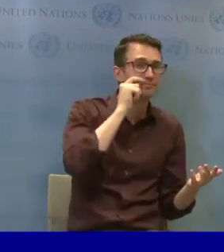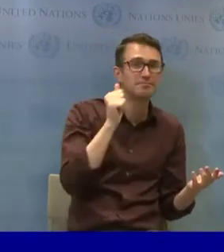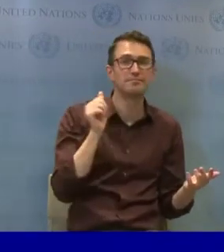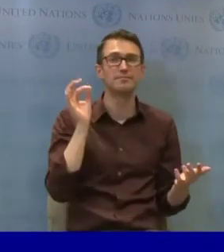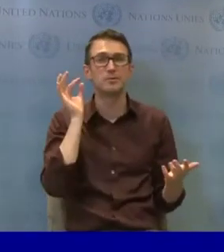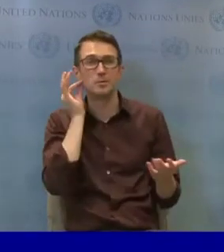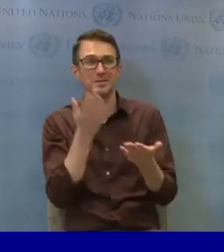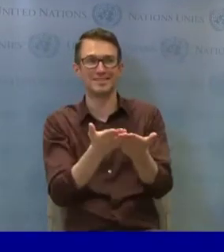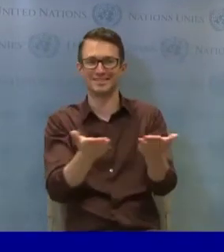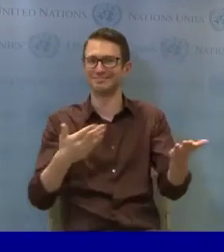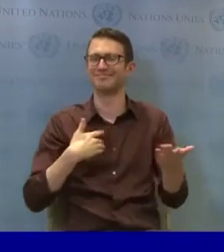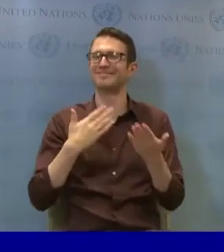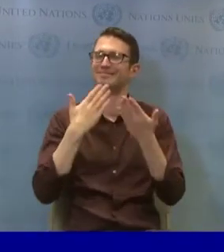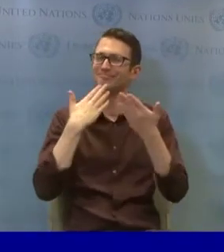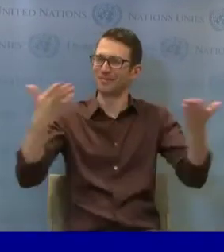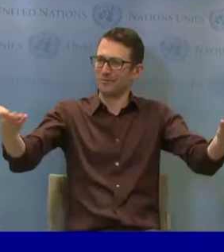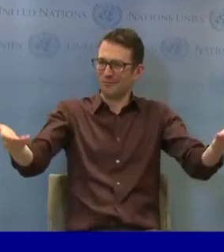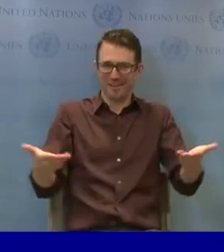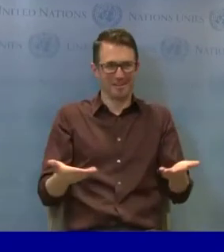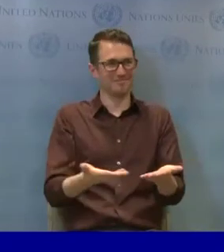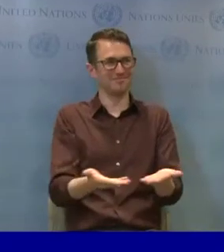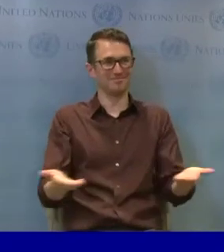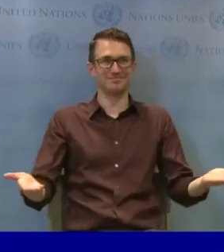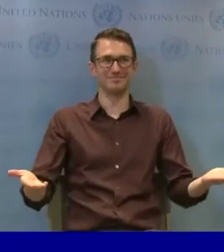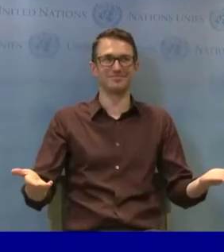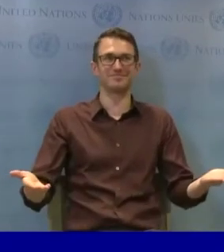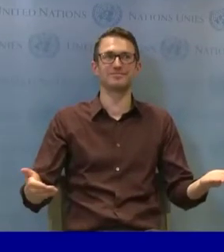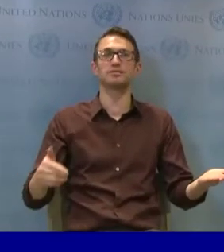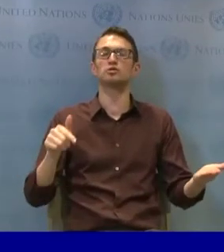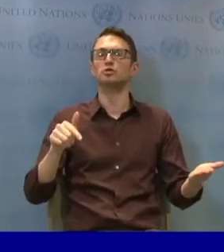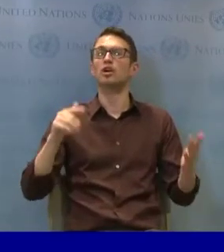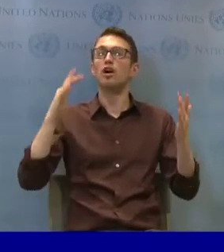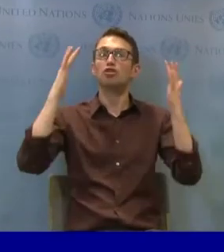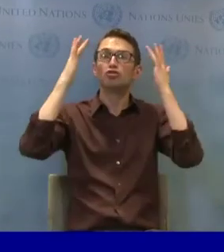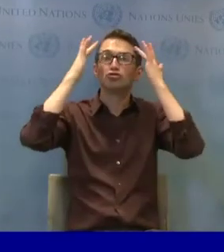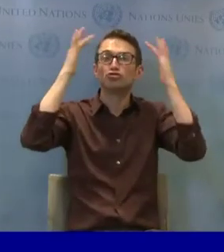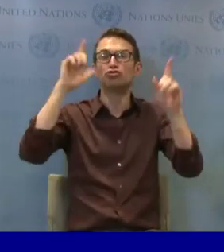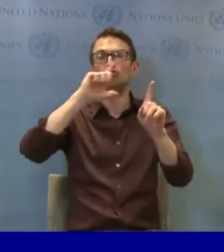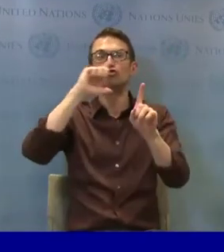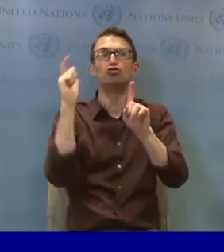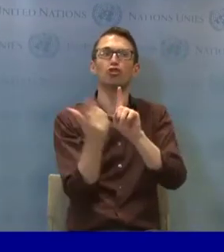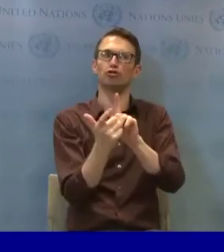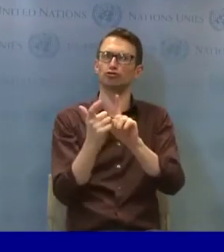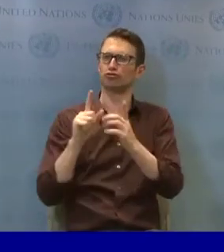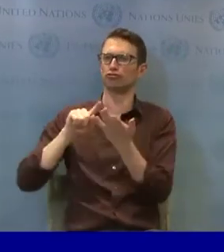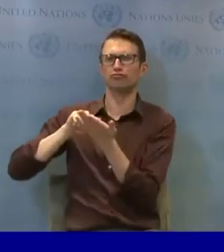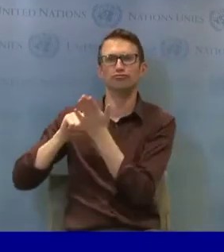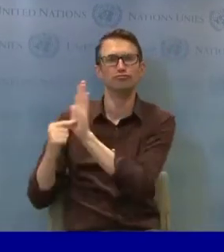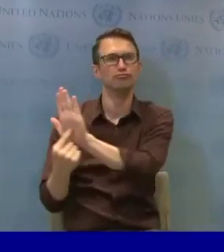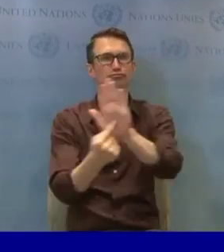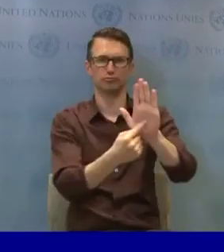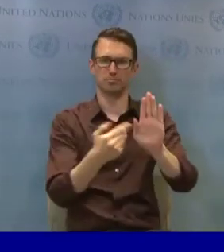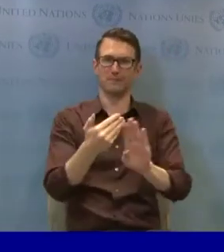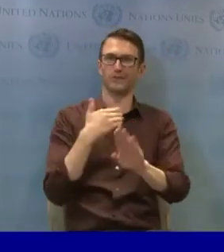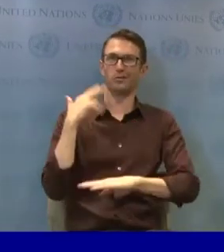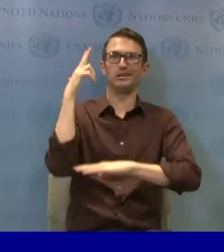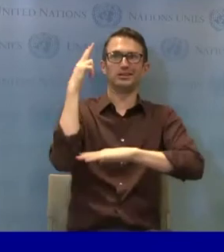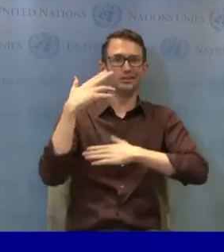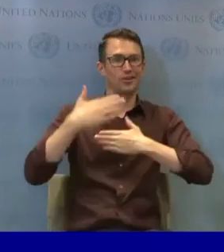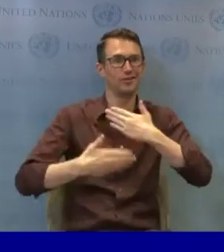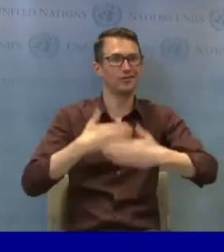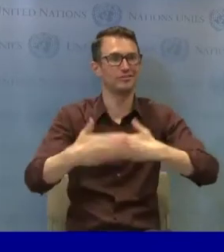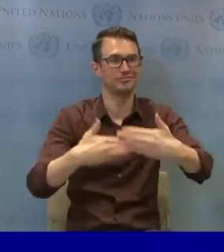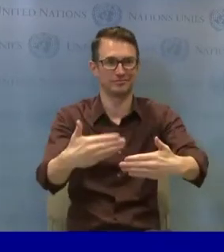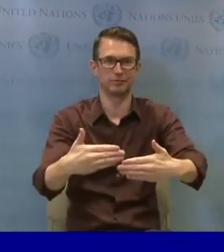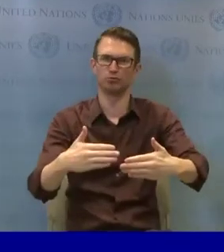you to the cultural prelude to the 10th session of the Conference of States Parties to the Convention on the Rights of Persons